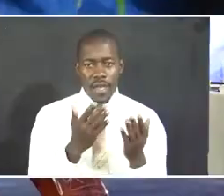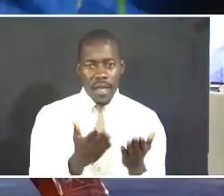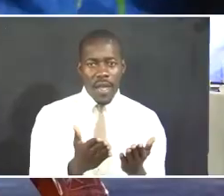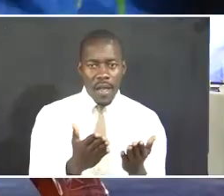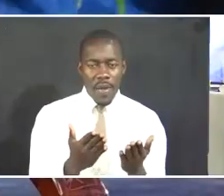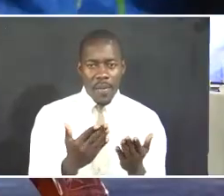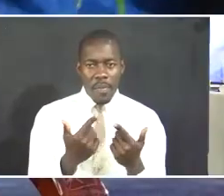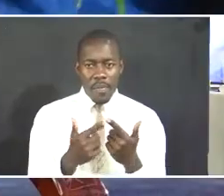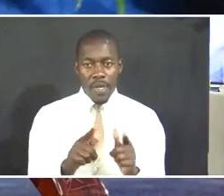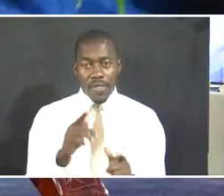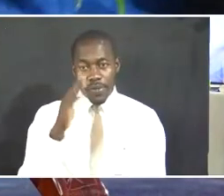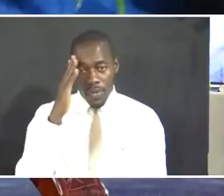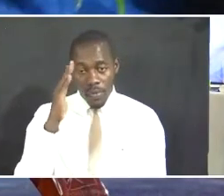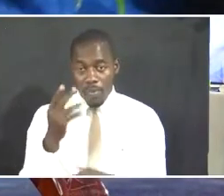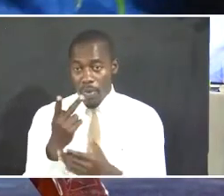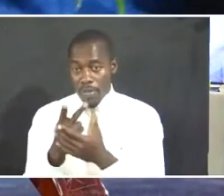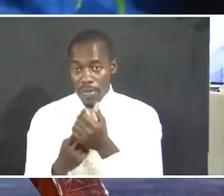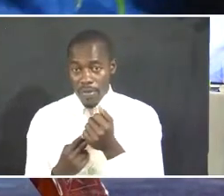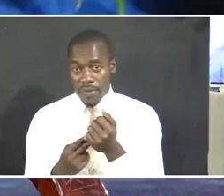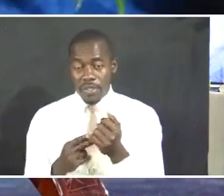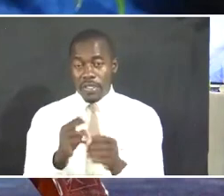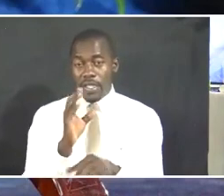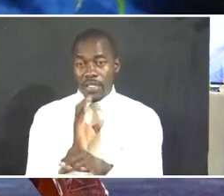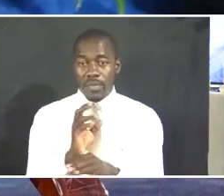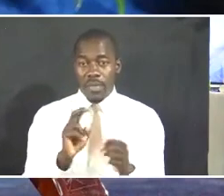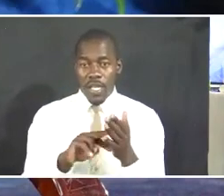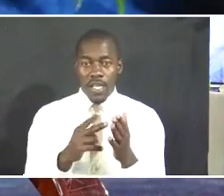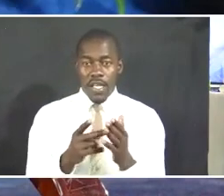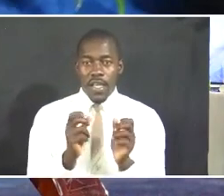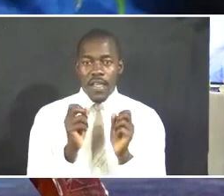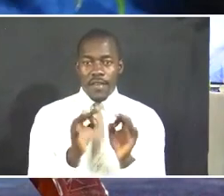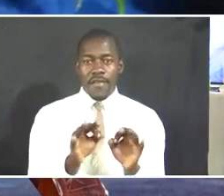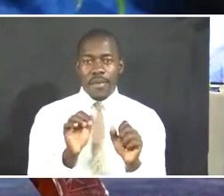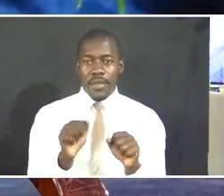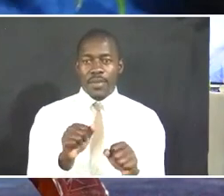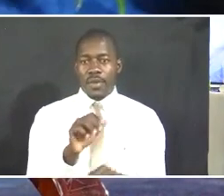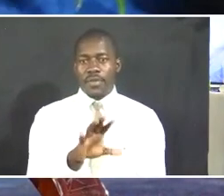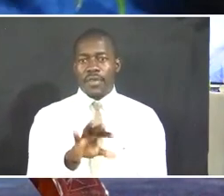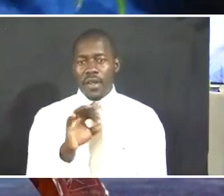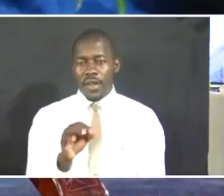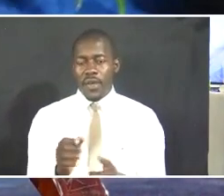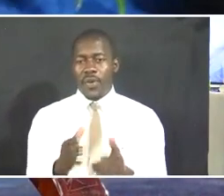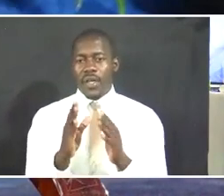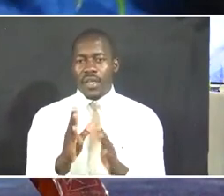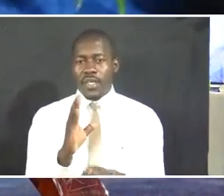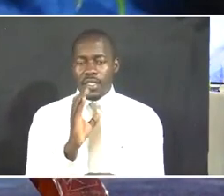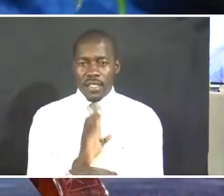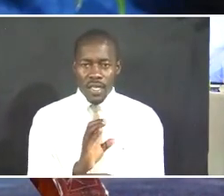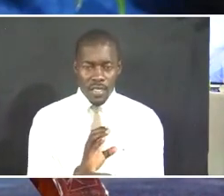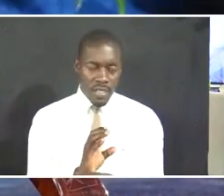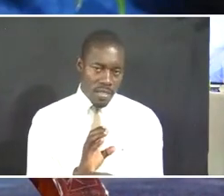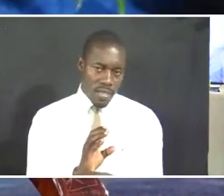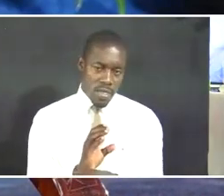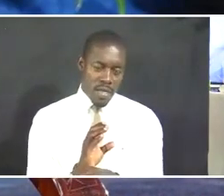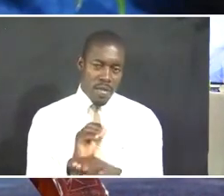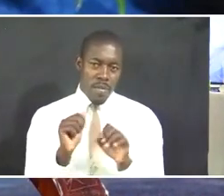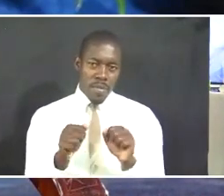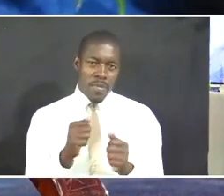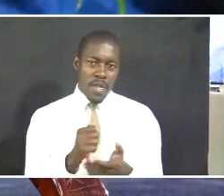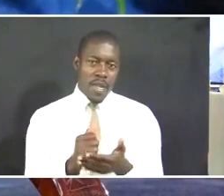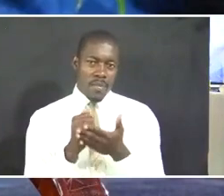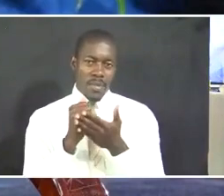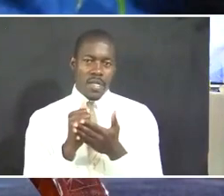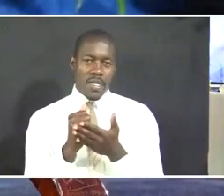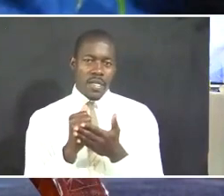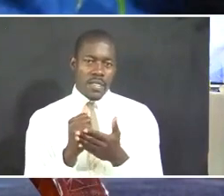funded mostly by the church. So if we can find a way, the church can find a way of helping,